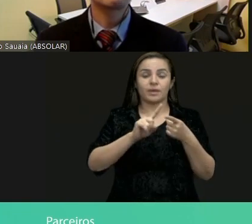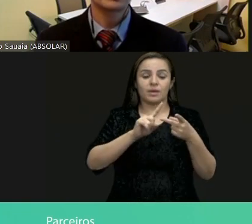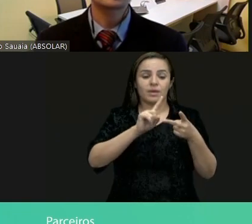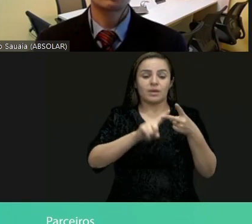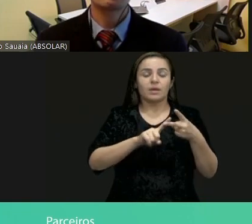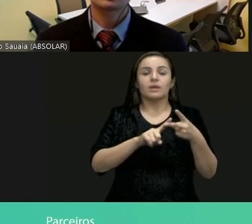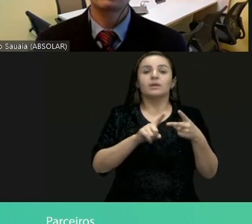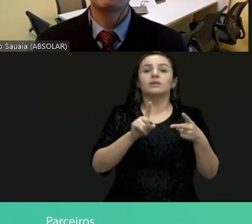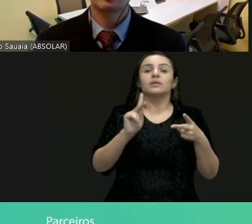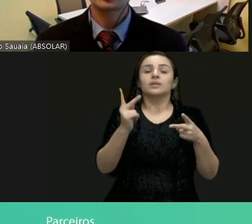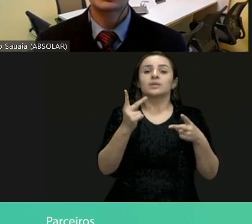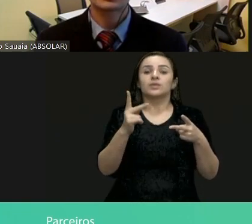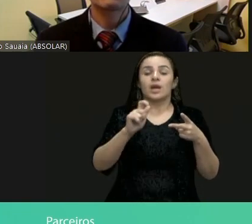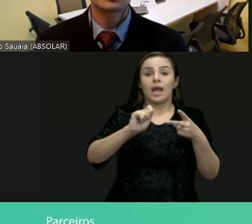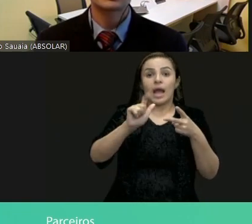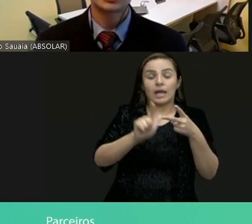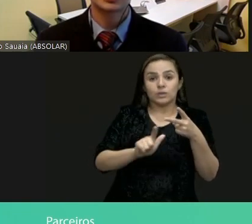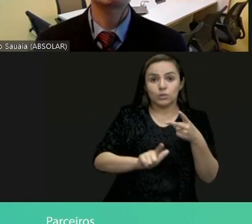blue hydrogen